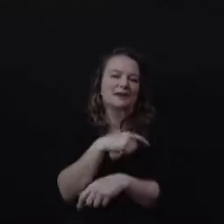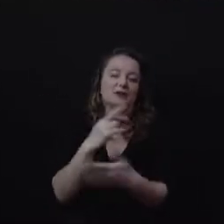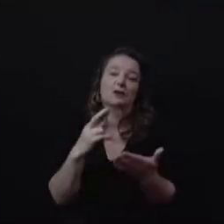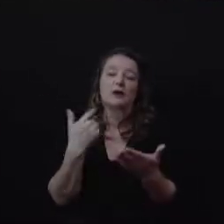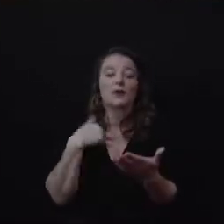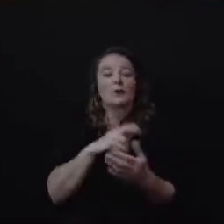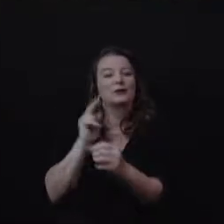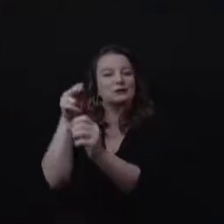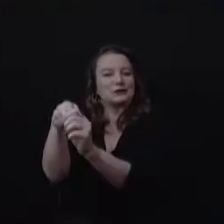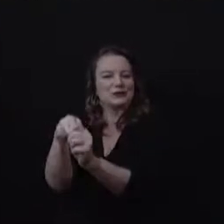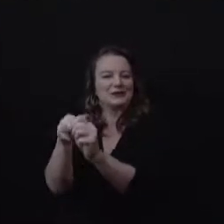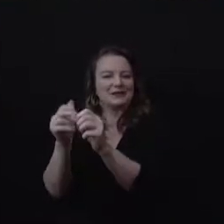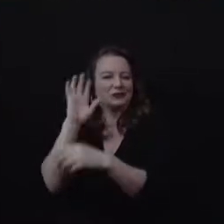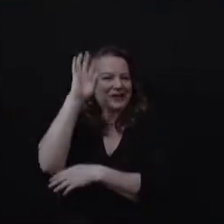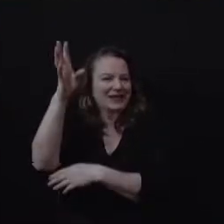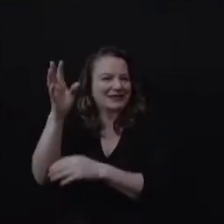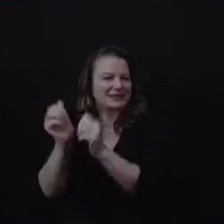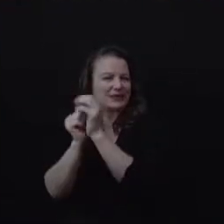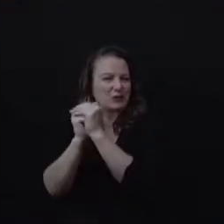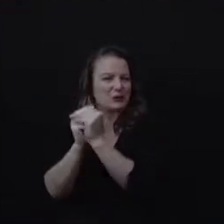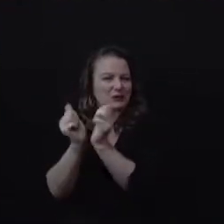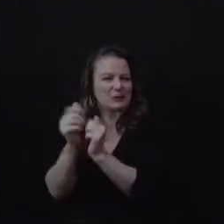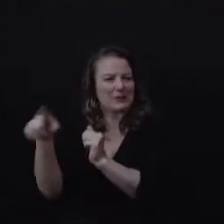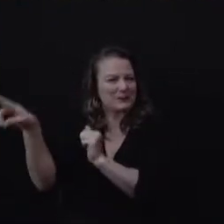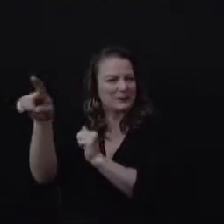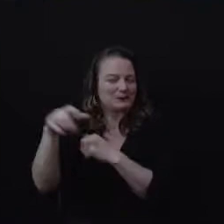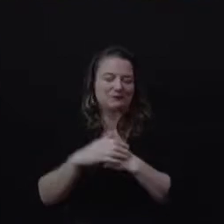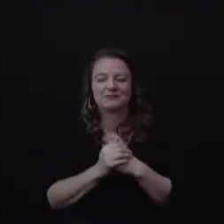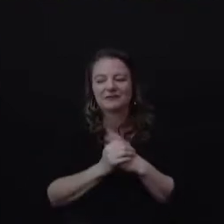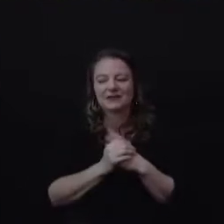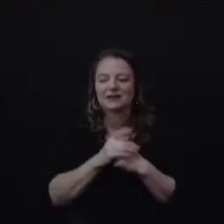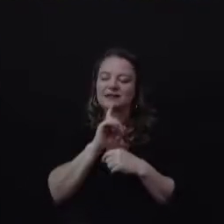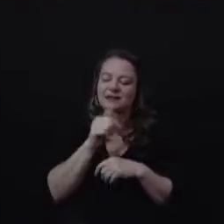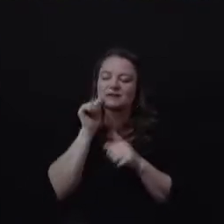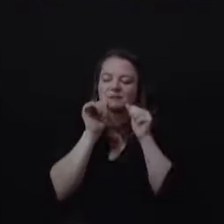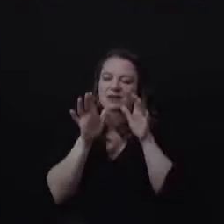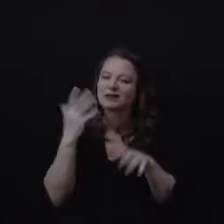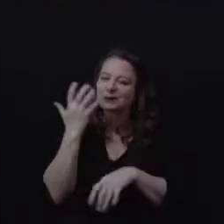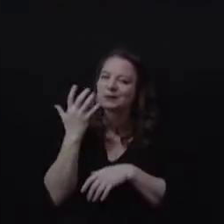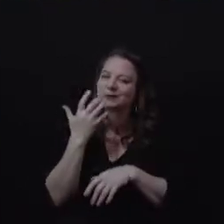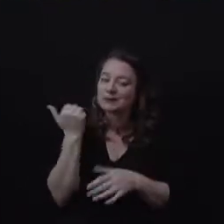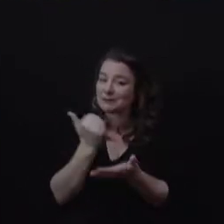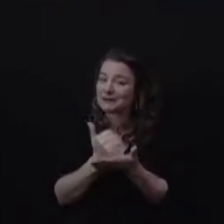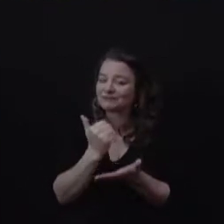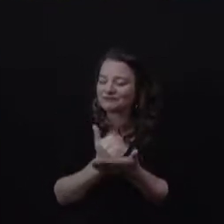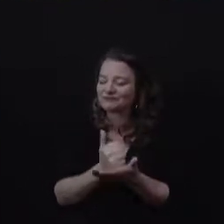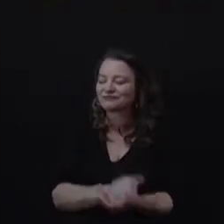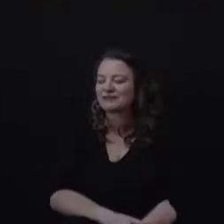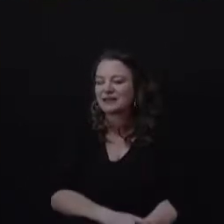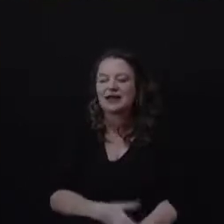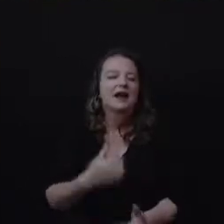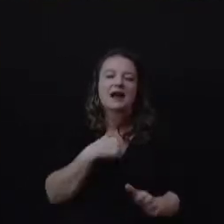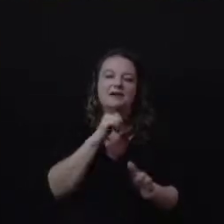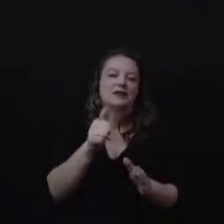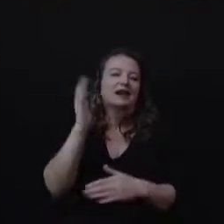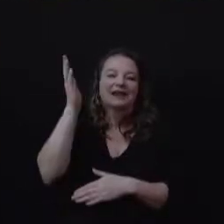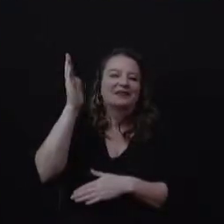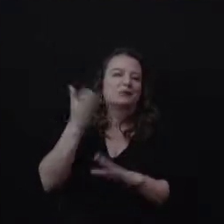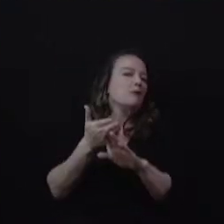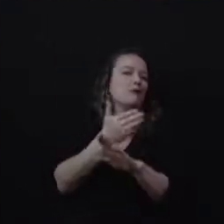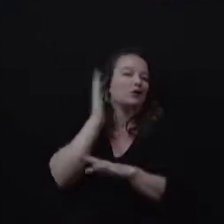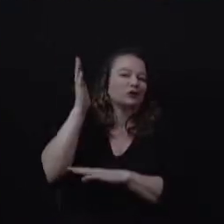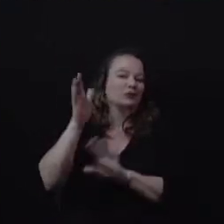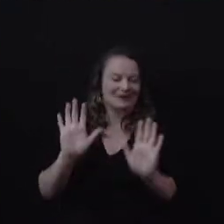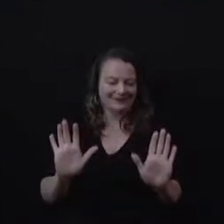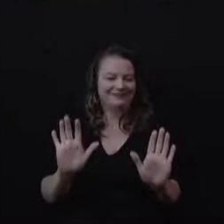creation. Either way, what a blessing it is to be a part of it. Amen. Amen. All right. I promise I'm not going to give you a sermon before the sermon today.